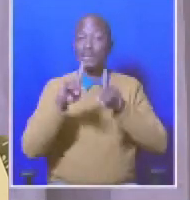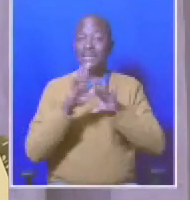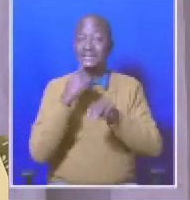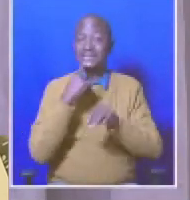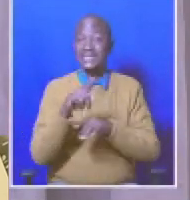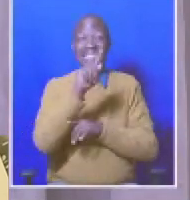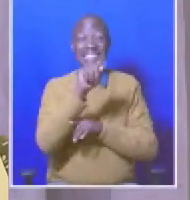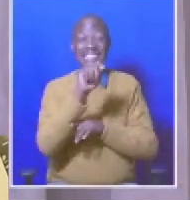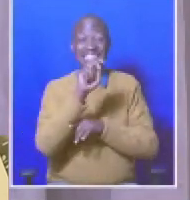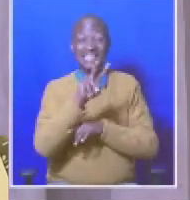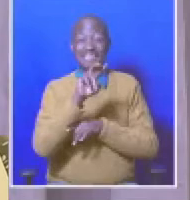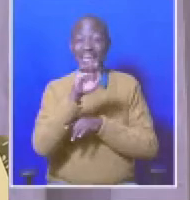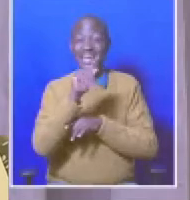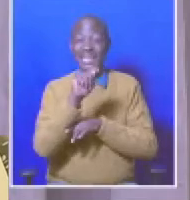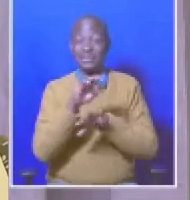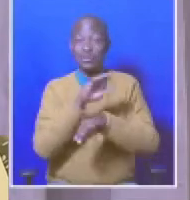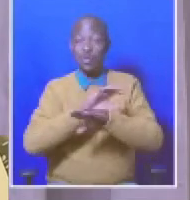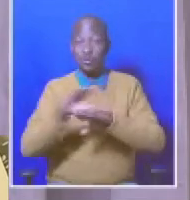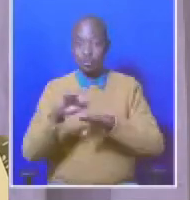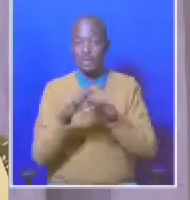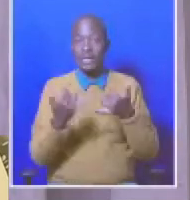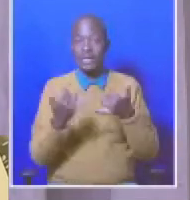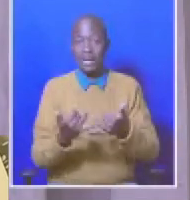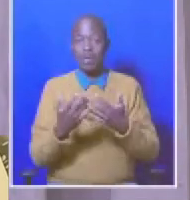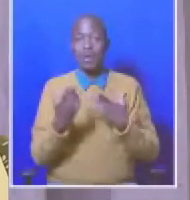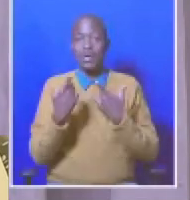colleges are currently engaged in